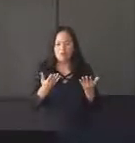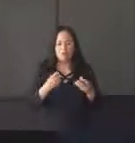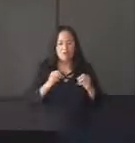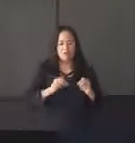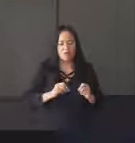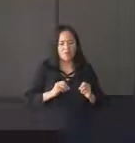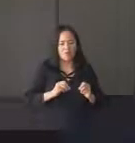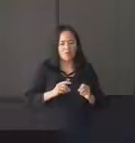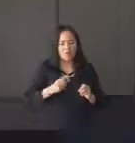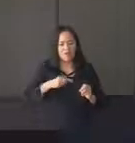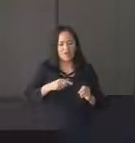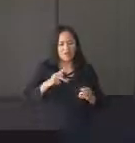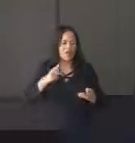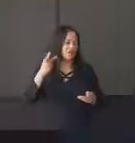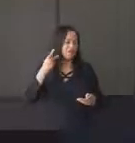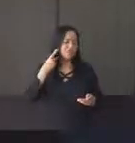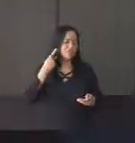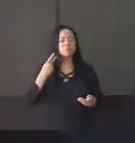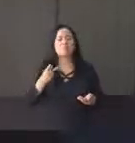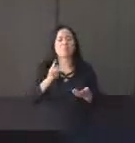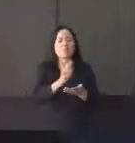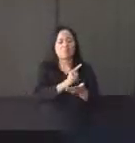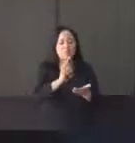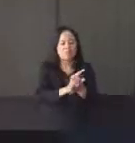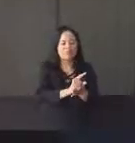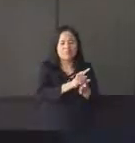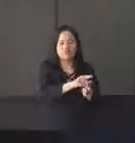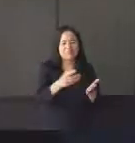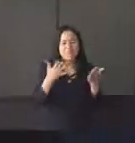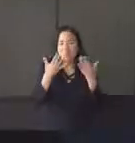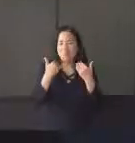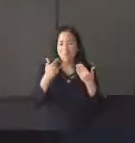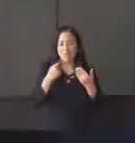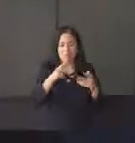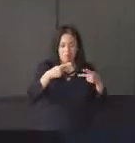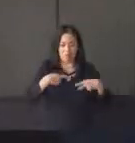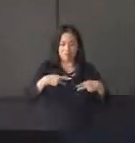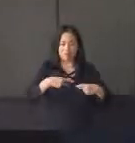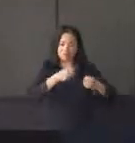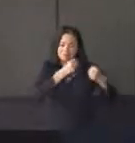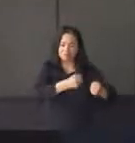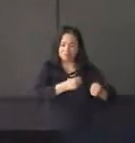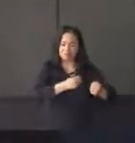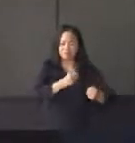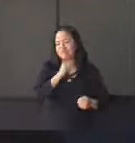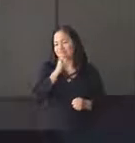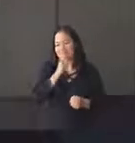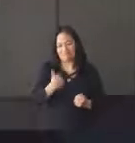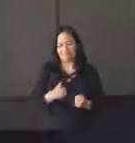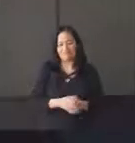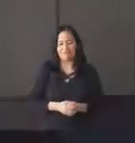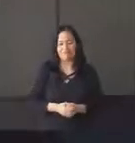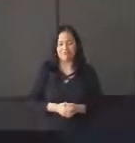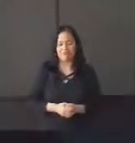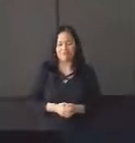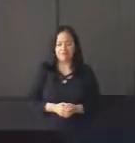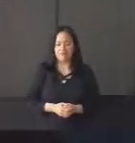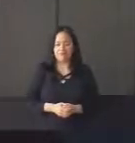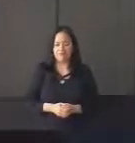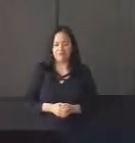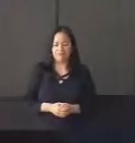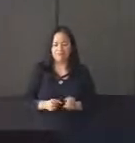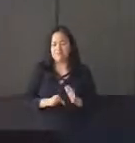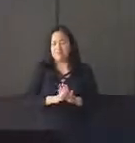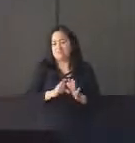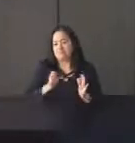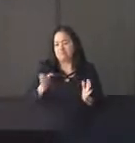that budgets and applies public policies, this is an insecure territory. If